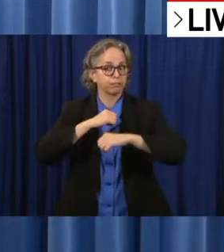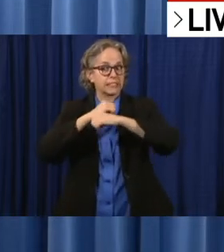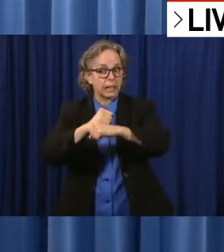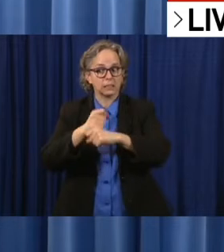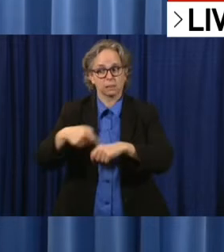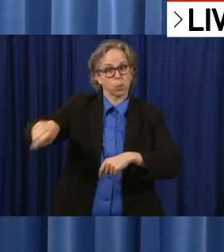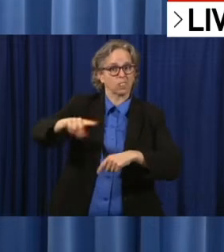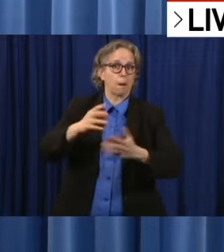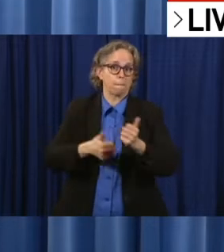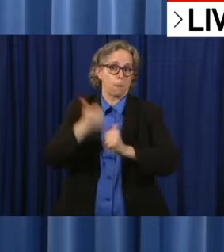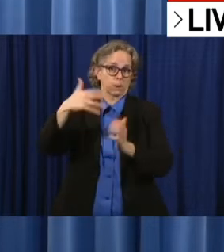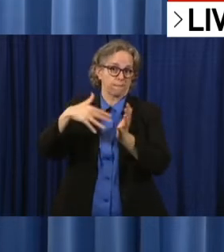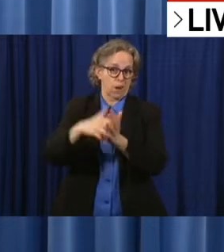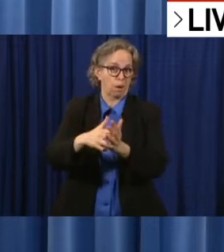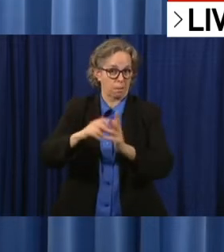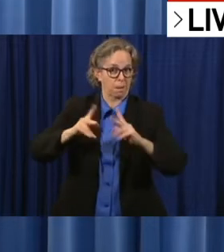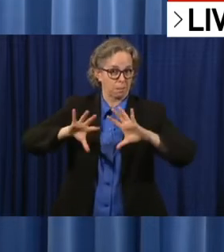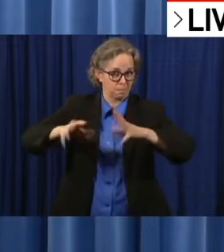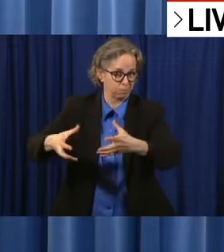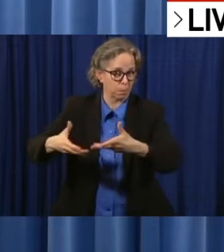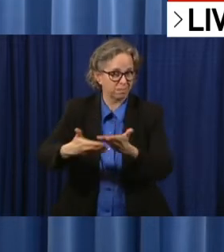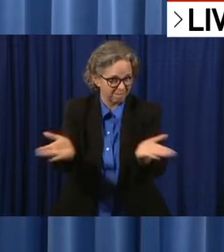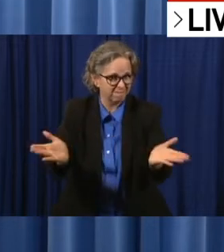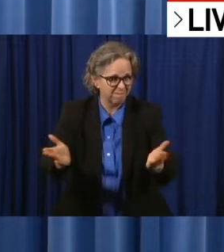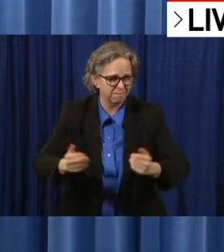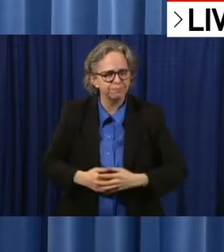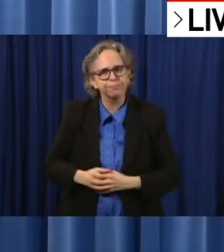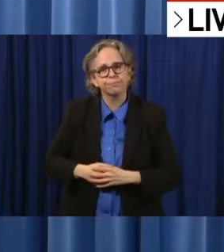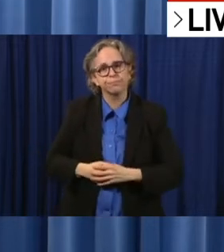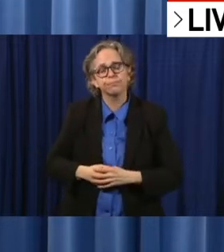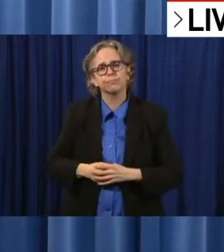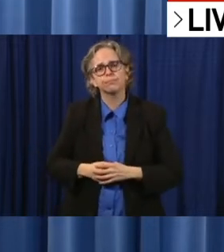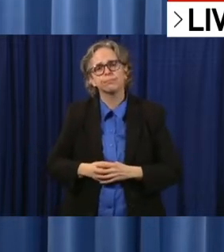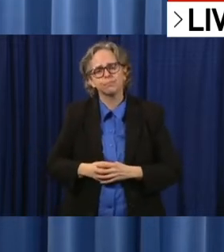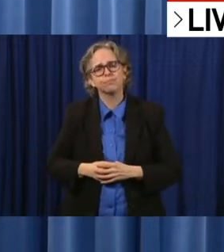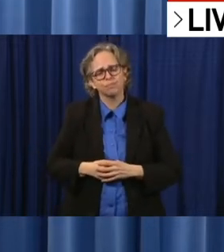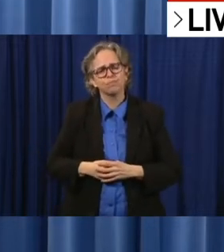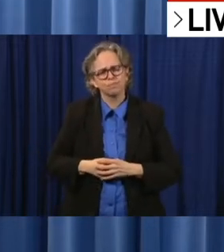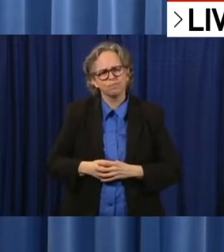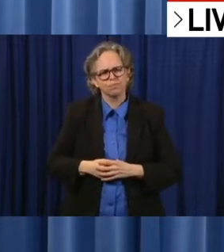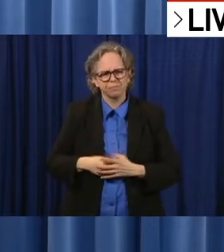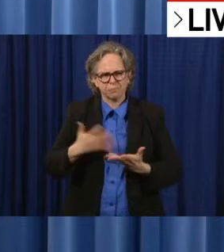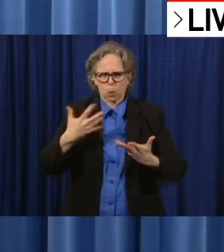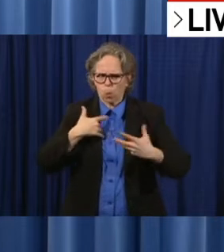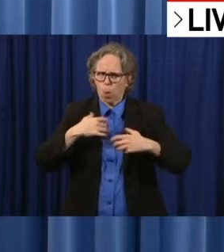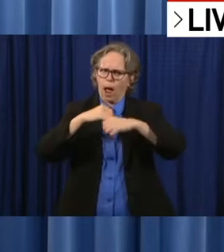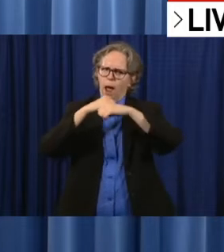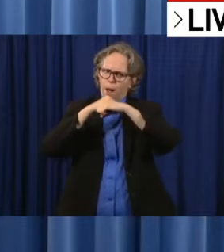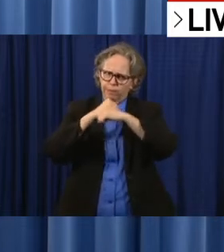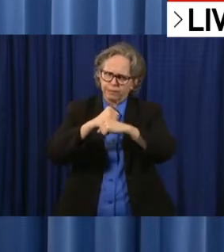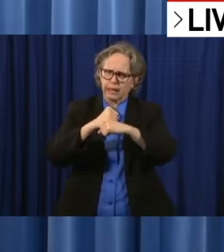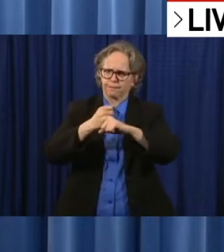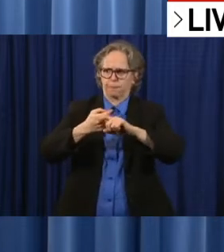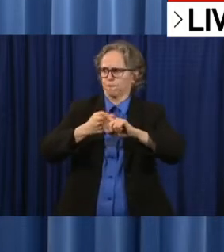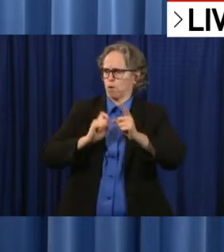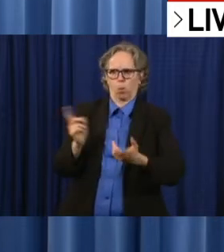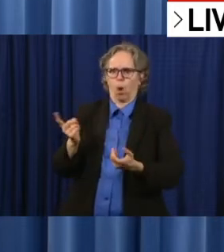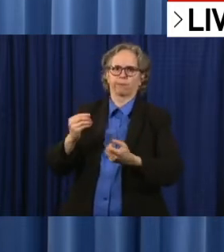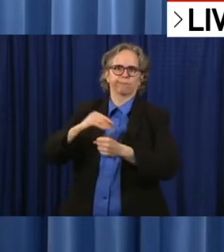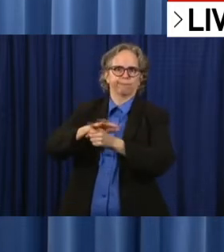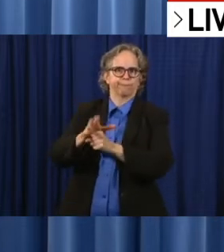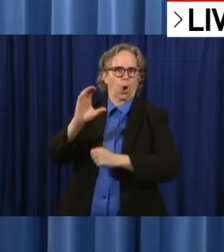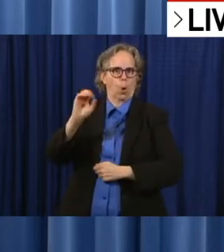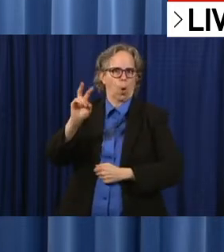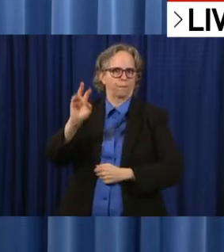of society, our most vulnerable populations from COVID-19. On Thursday of